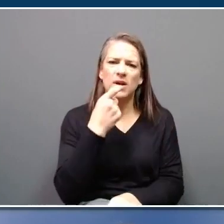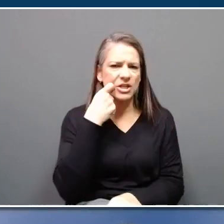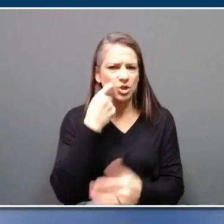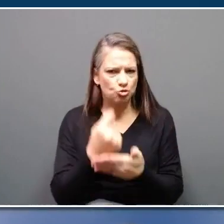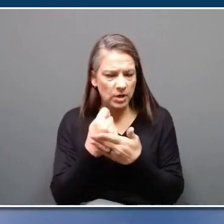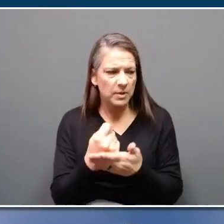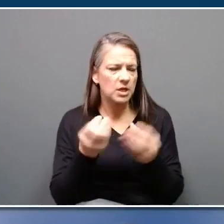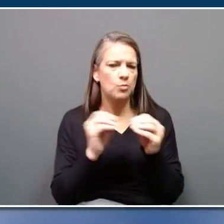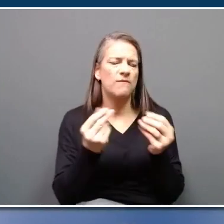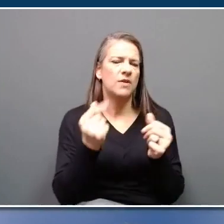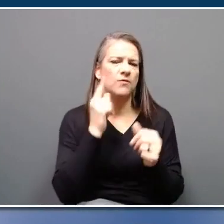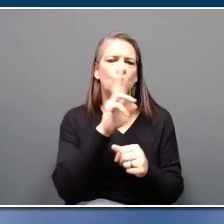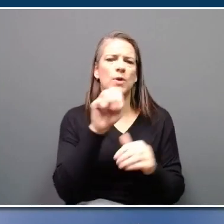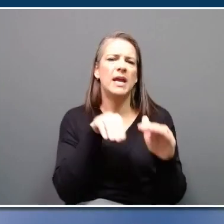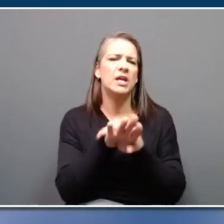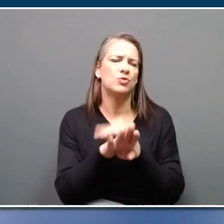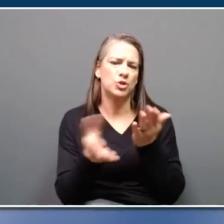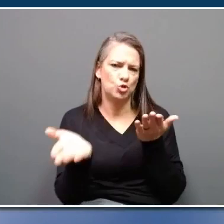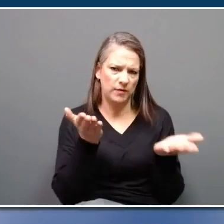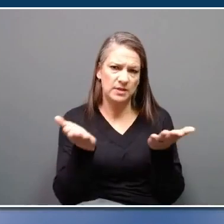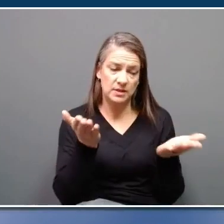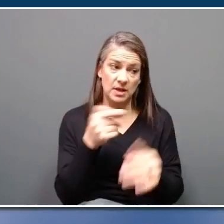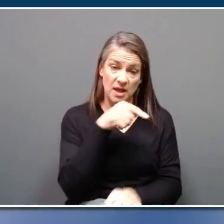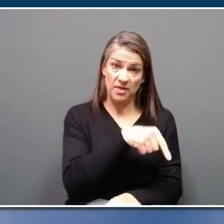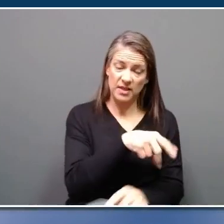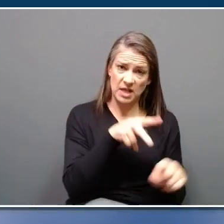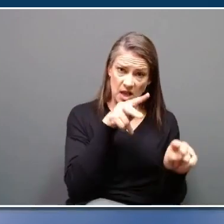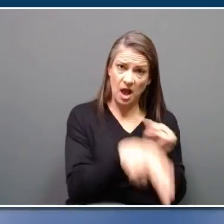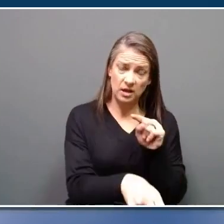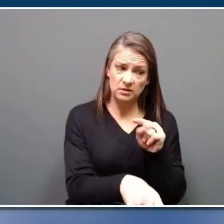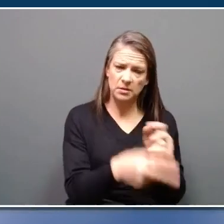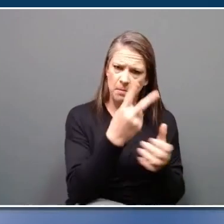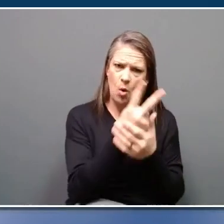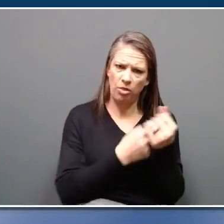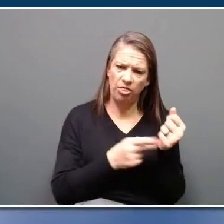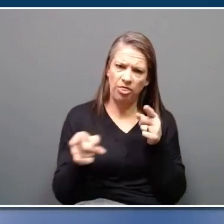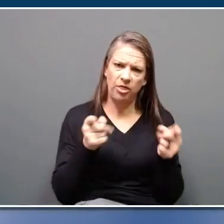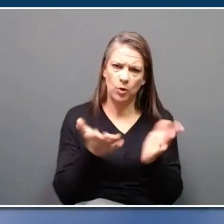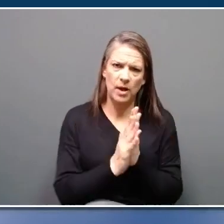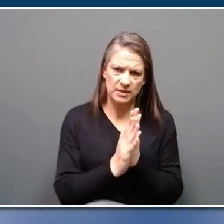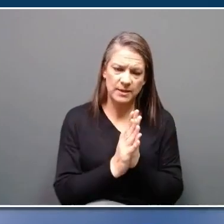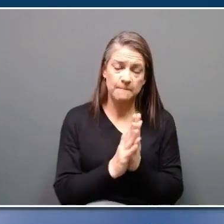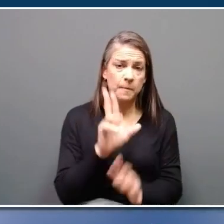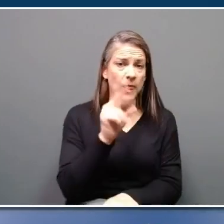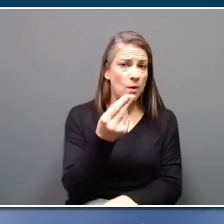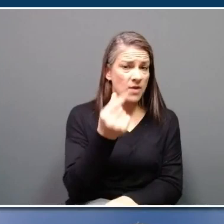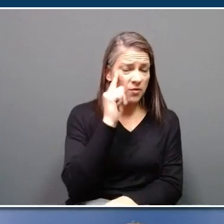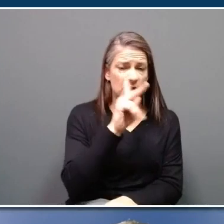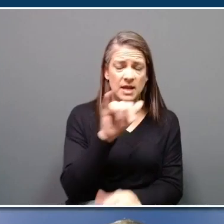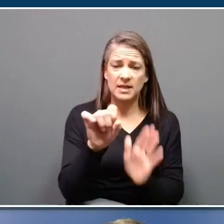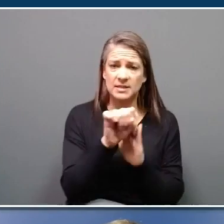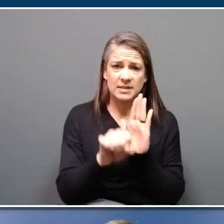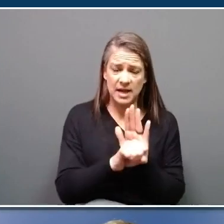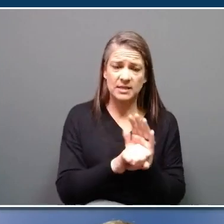for reentry services. This cuts both of those requests. No funds for the Kentucky State Reformatory